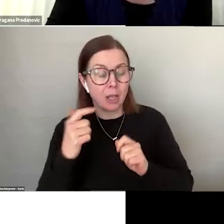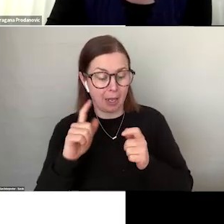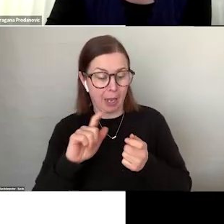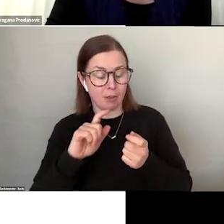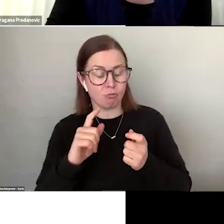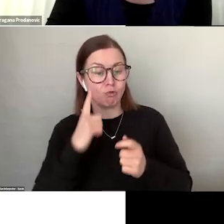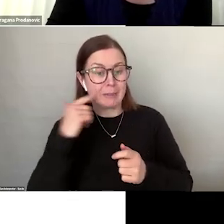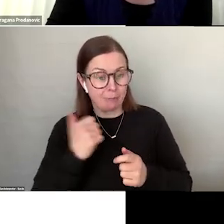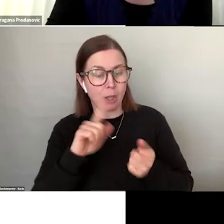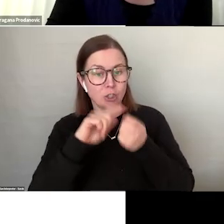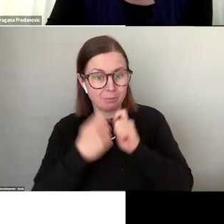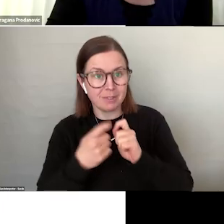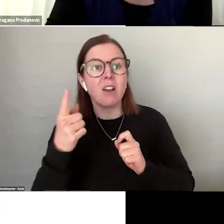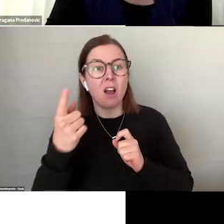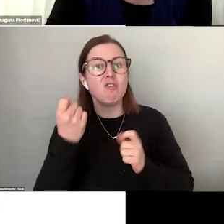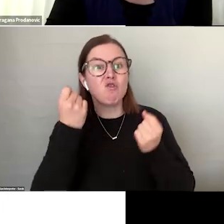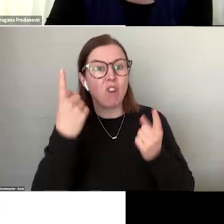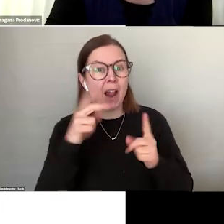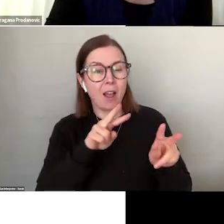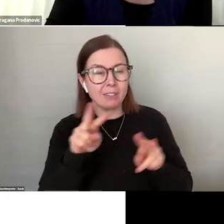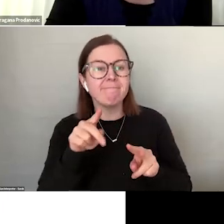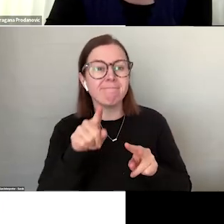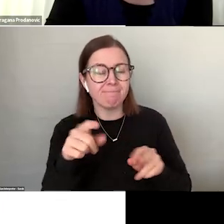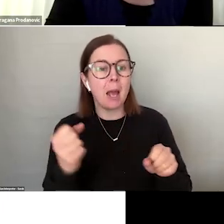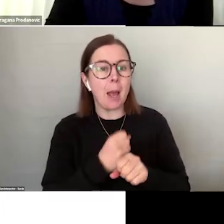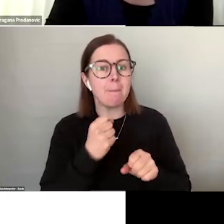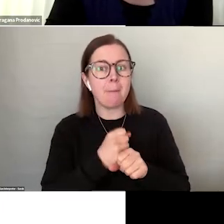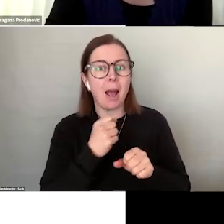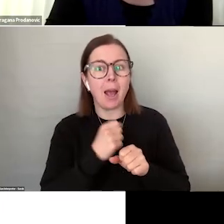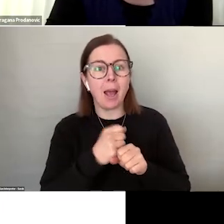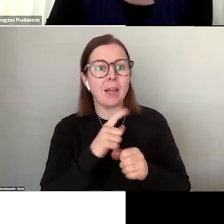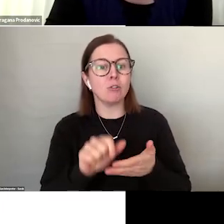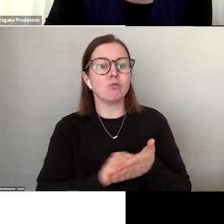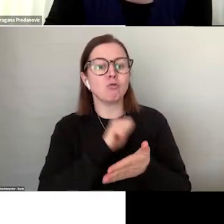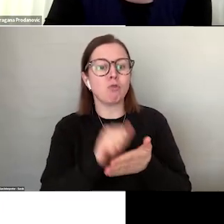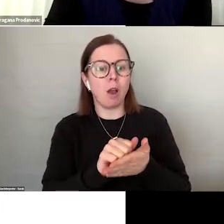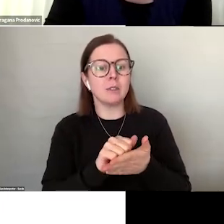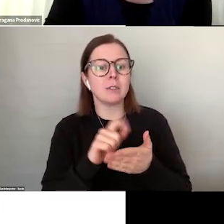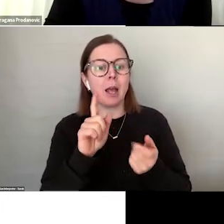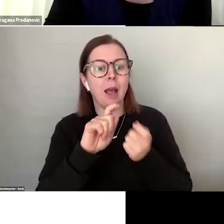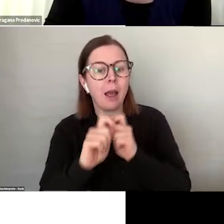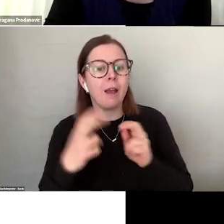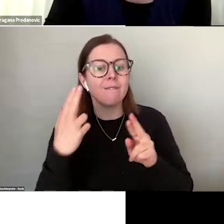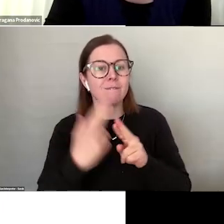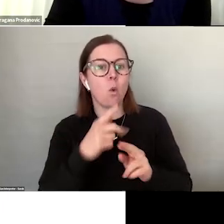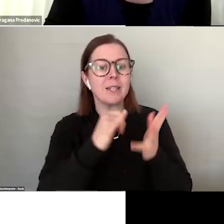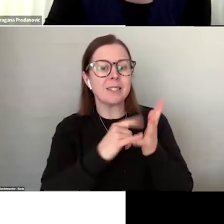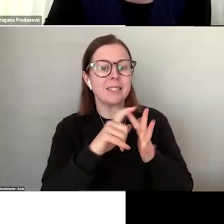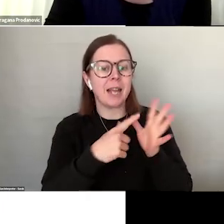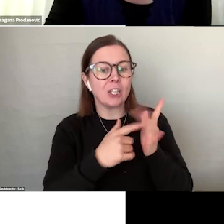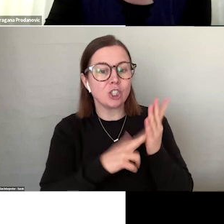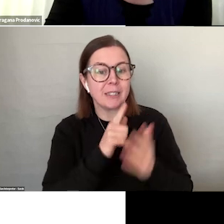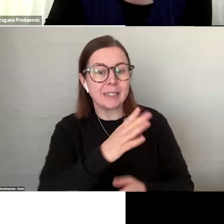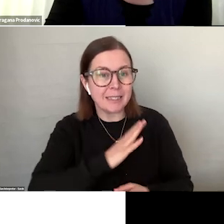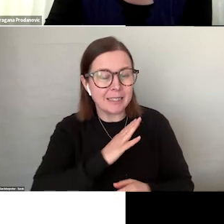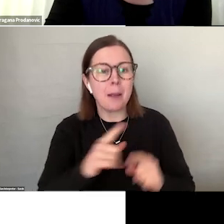was it resulted in more accurate prediction of the sedation that is required. And not only that, they also found that they